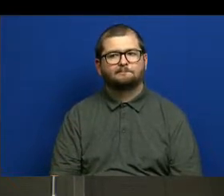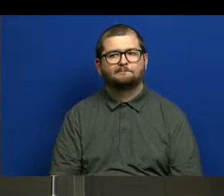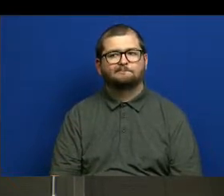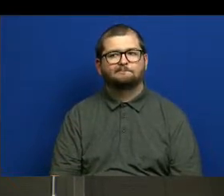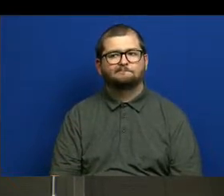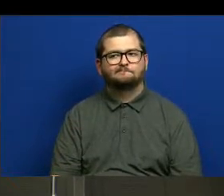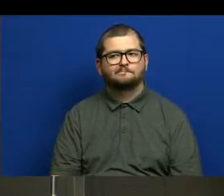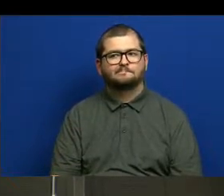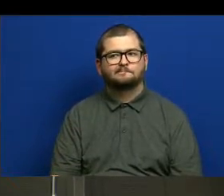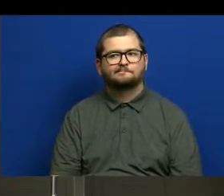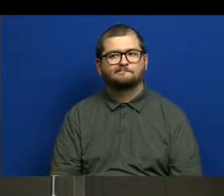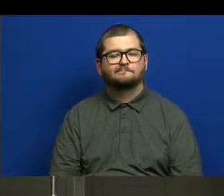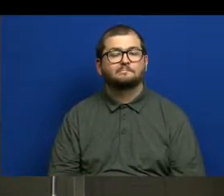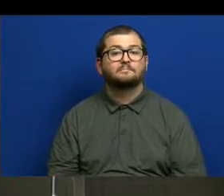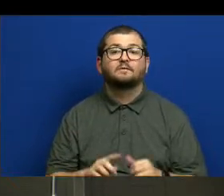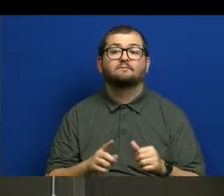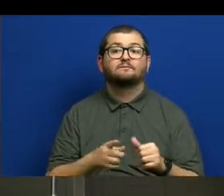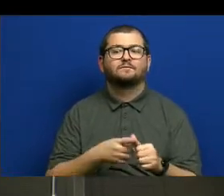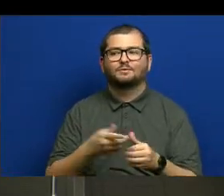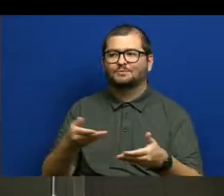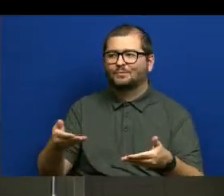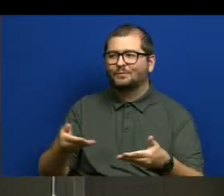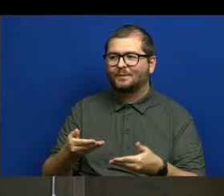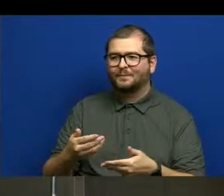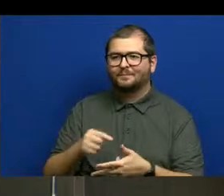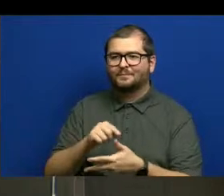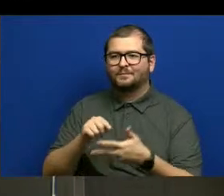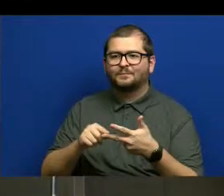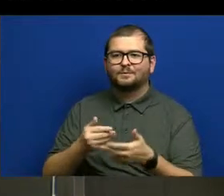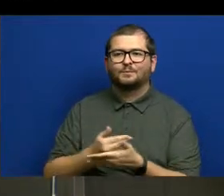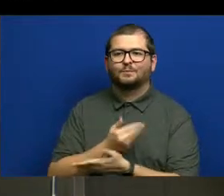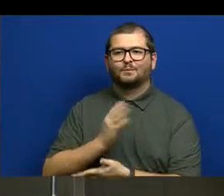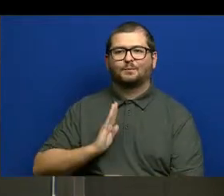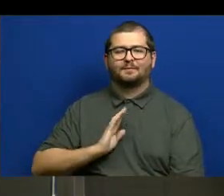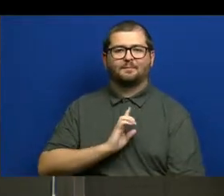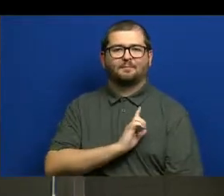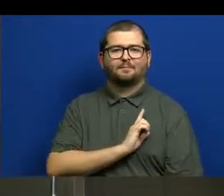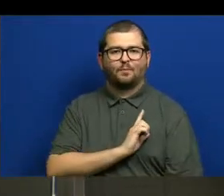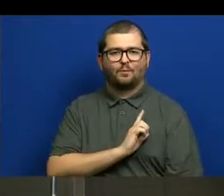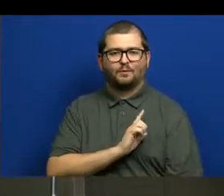First of all, I want to welcome our 3 new board members.